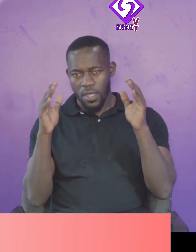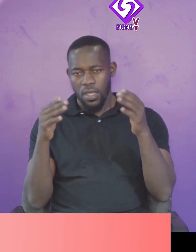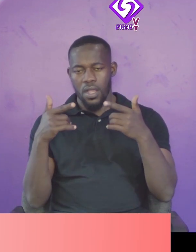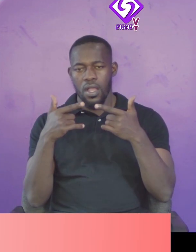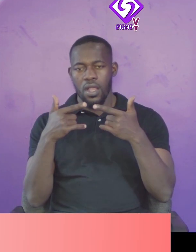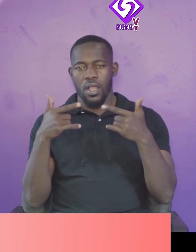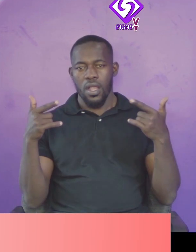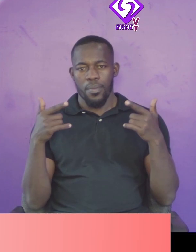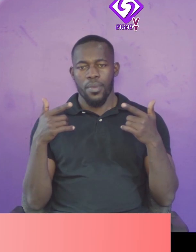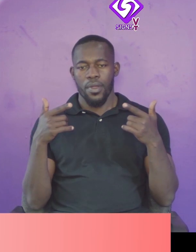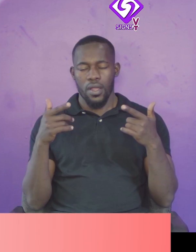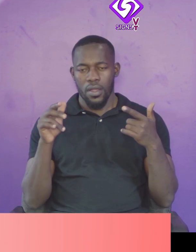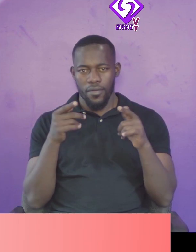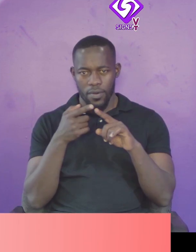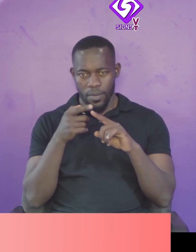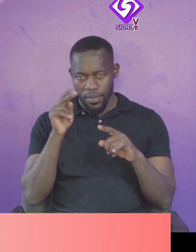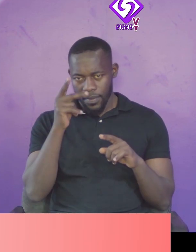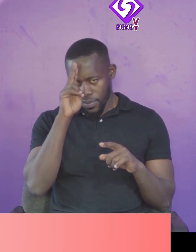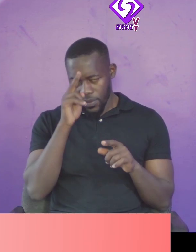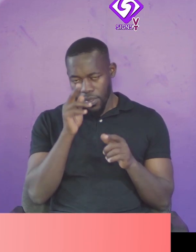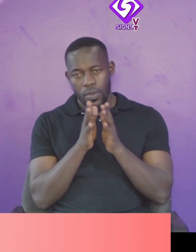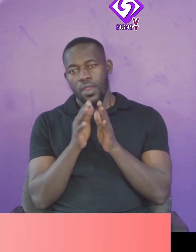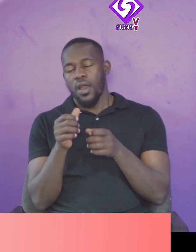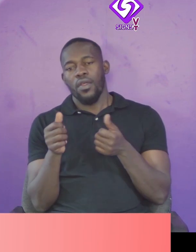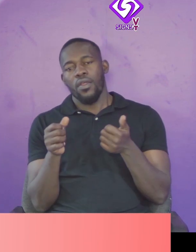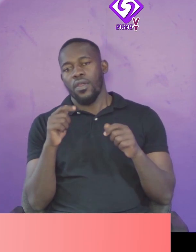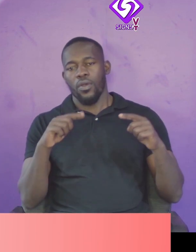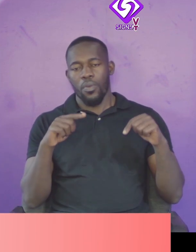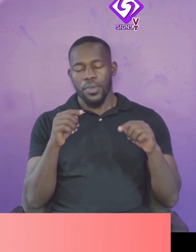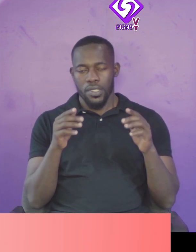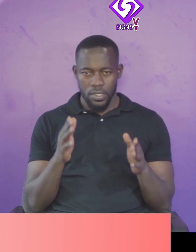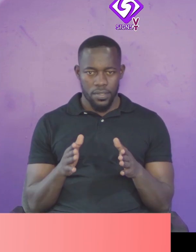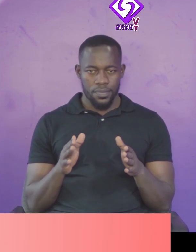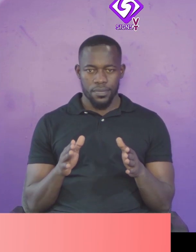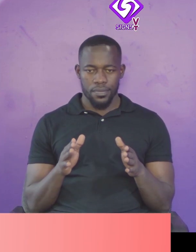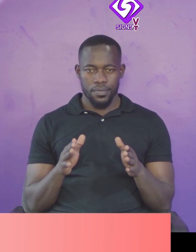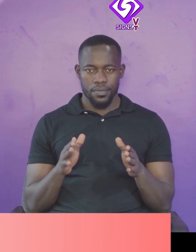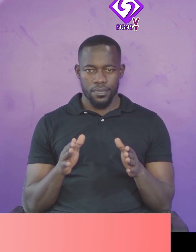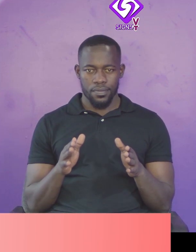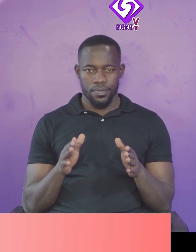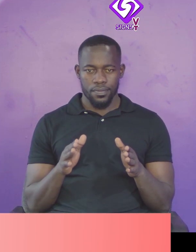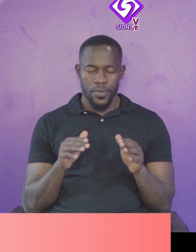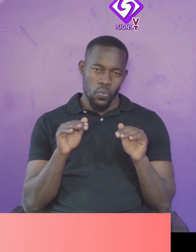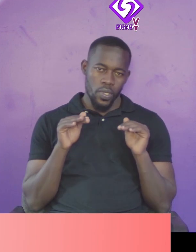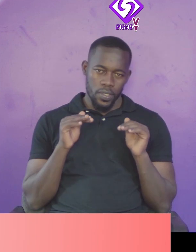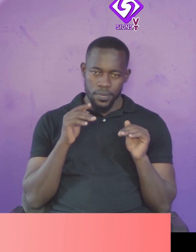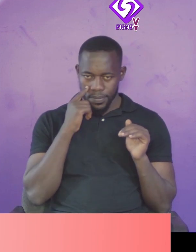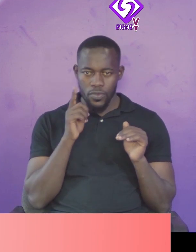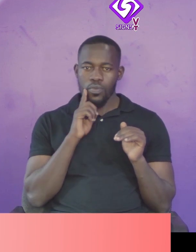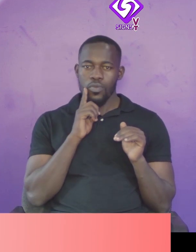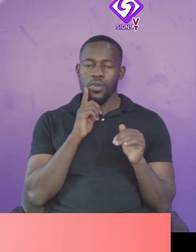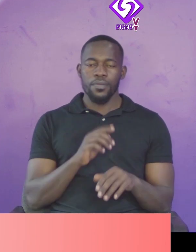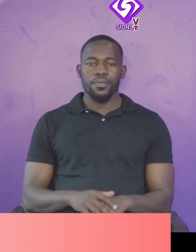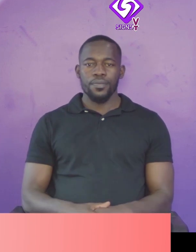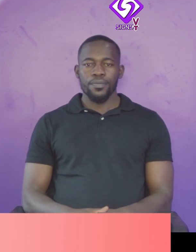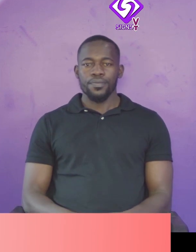from Kenya Police and other competitors. So let's wait and see tomorrow.